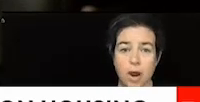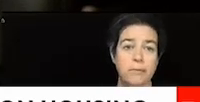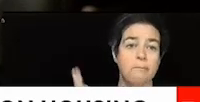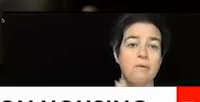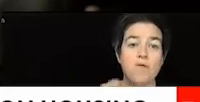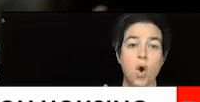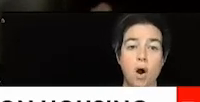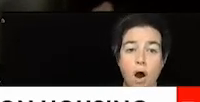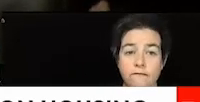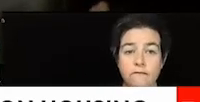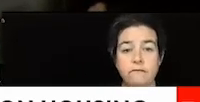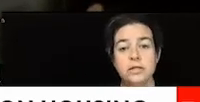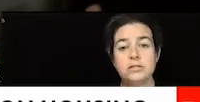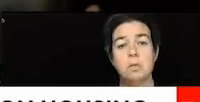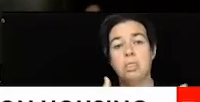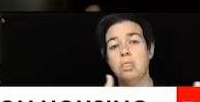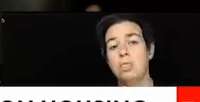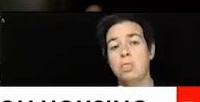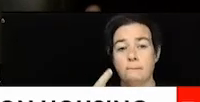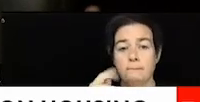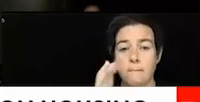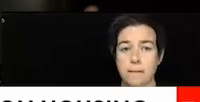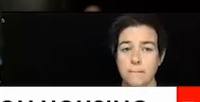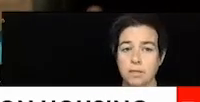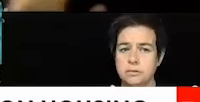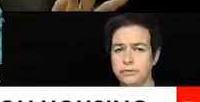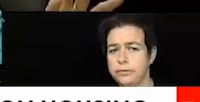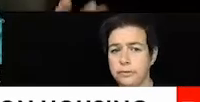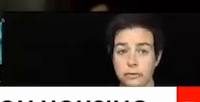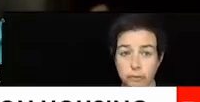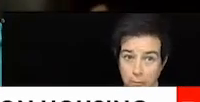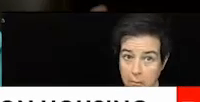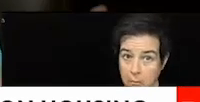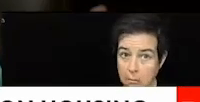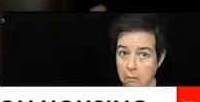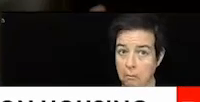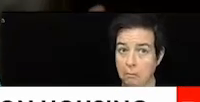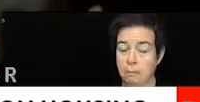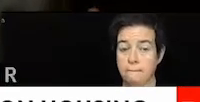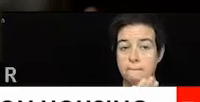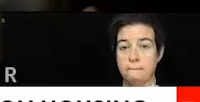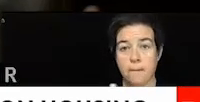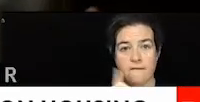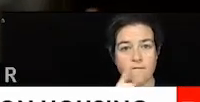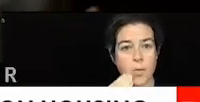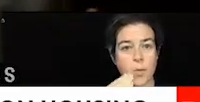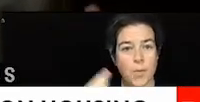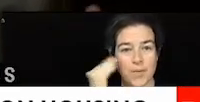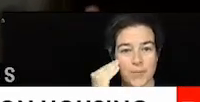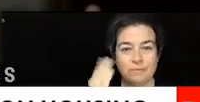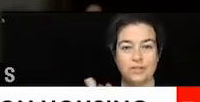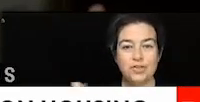space or long-abandoned public buildings to see if those spaces could better be used to serve their